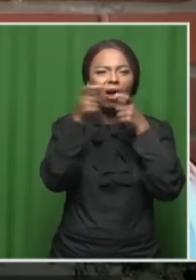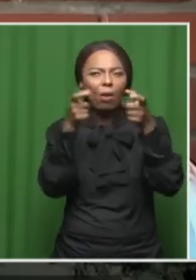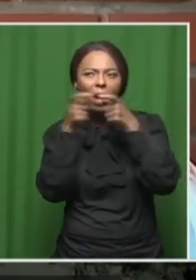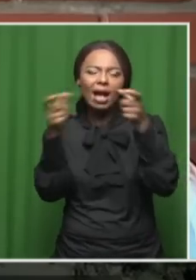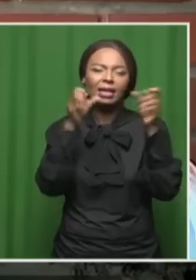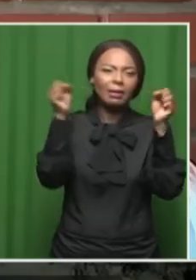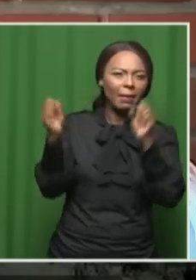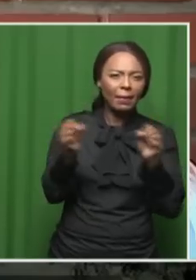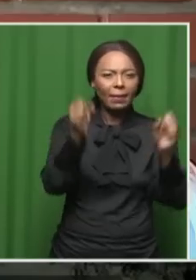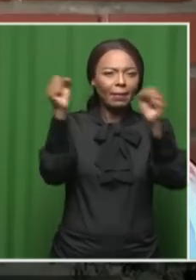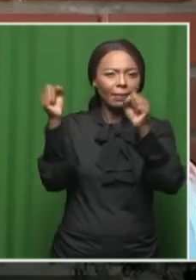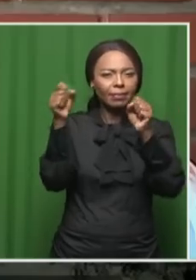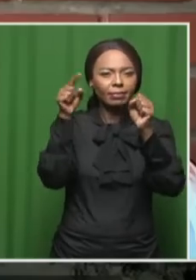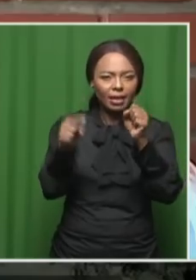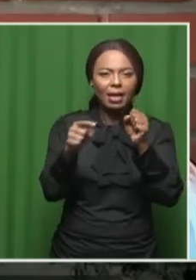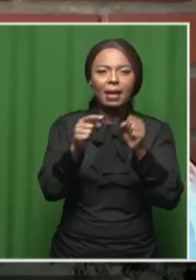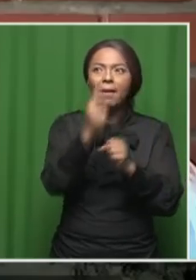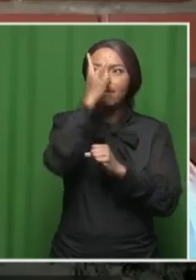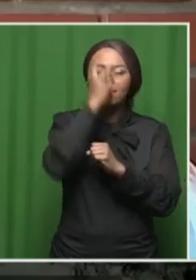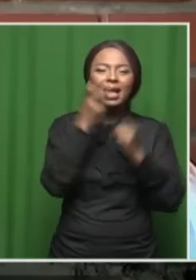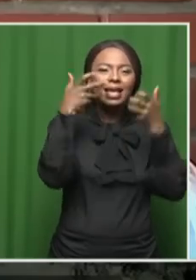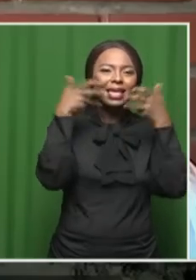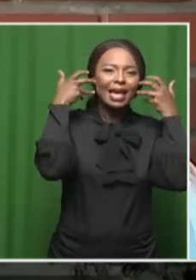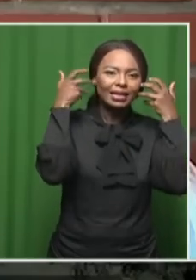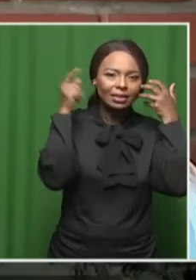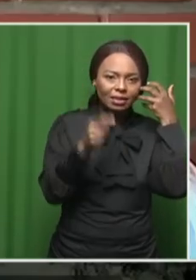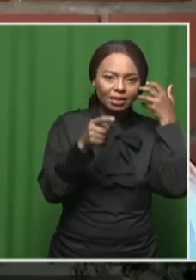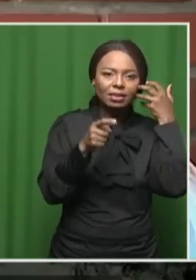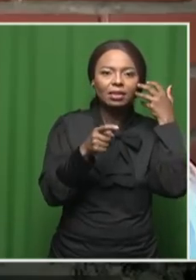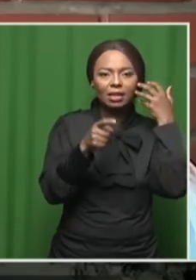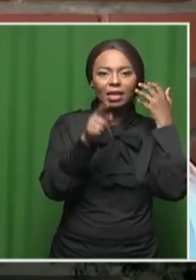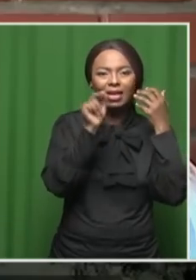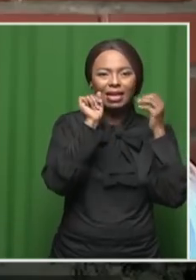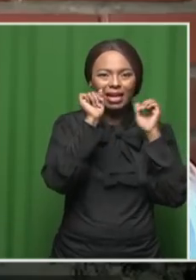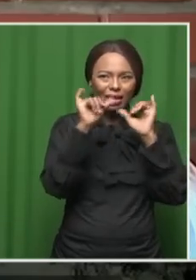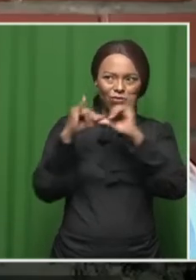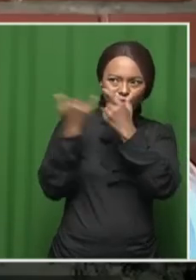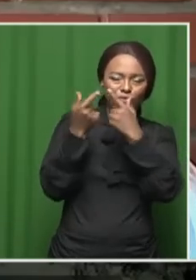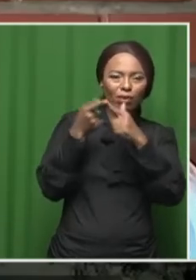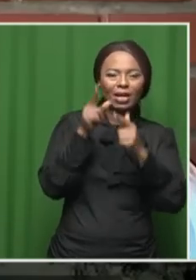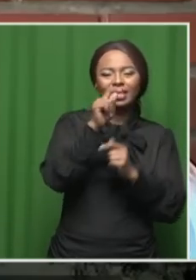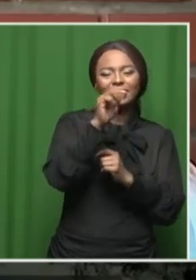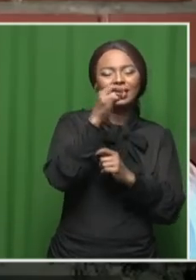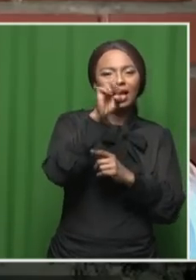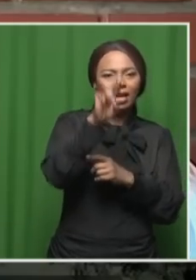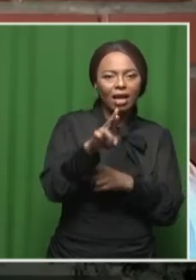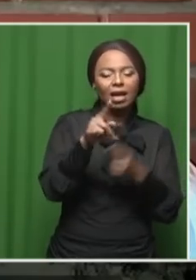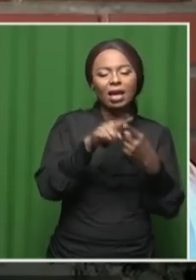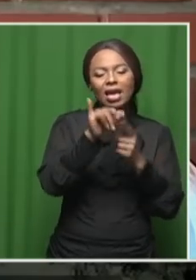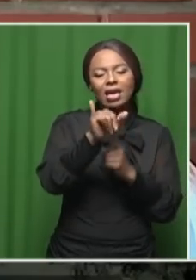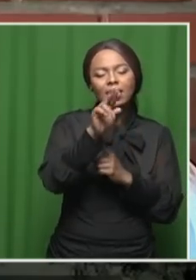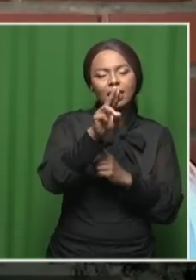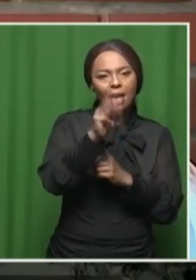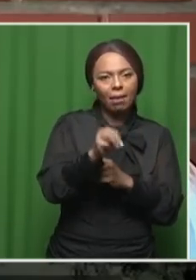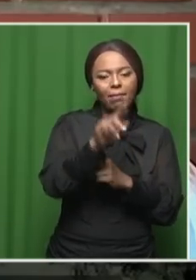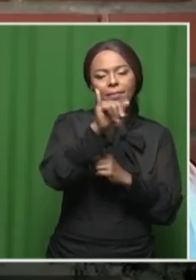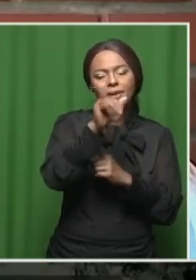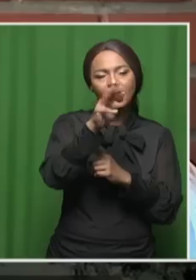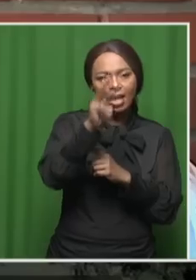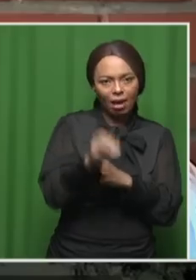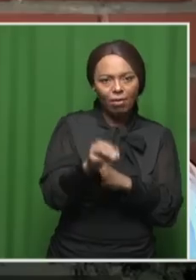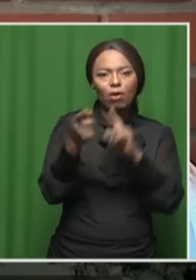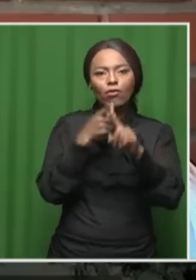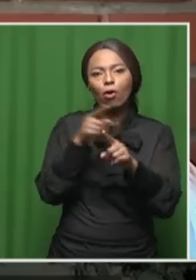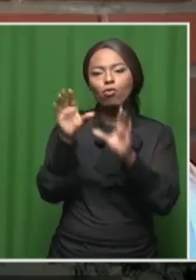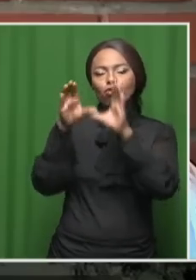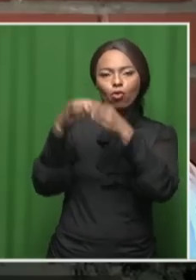coming in and everything, is Black Cat, which is your Tiger brands, and Yum Yum, which is RCL Foods, that's the Johan Rupert Group